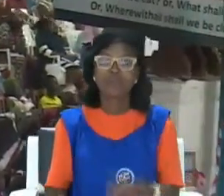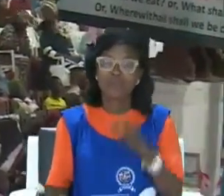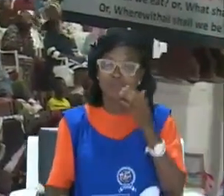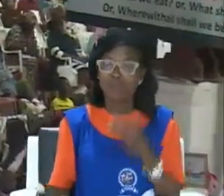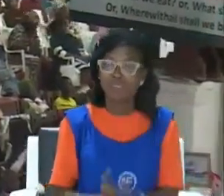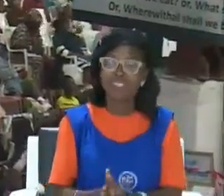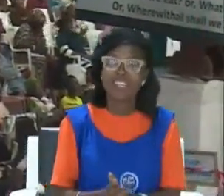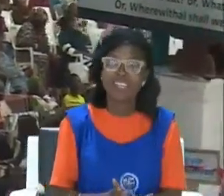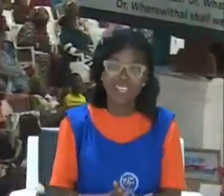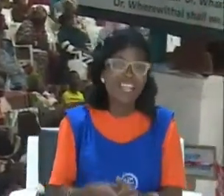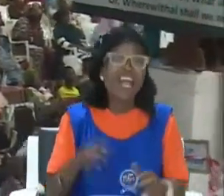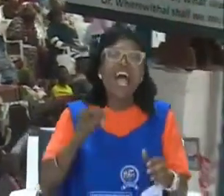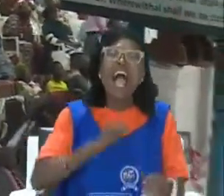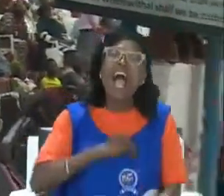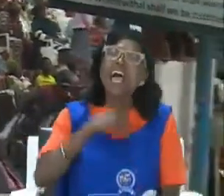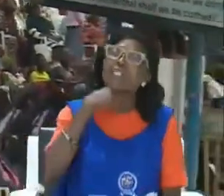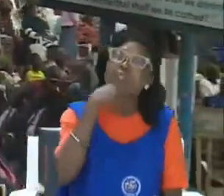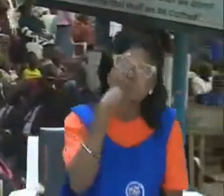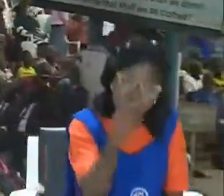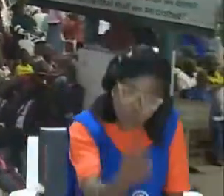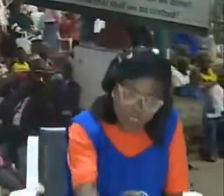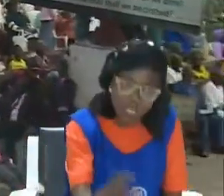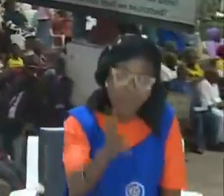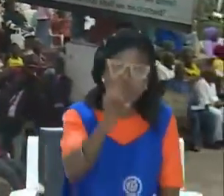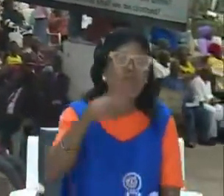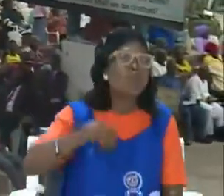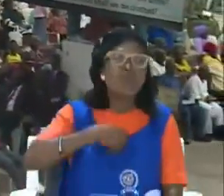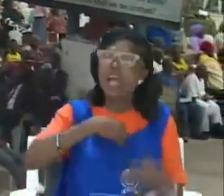We haven't started yet.